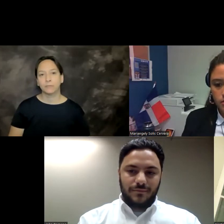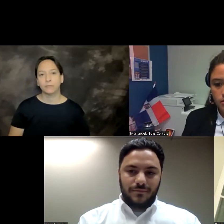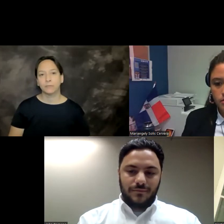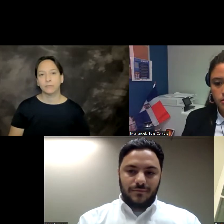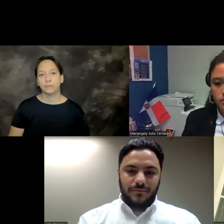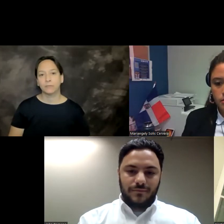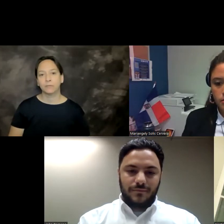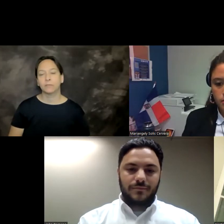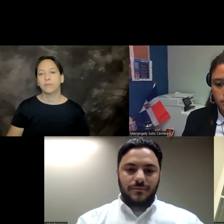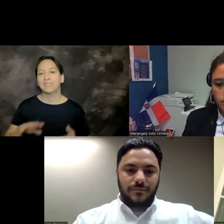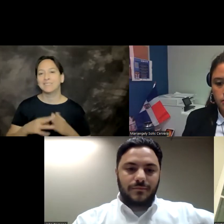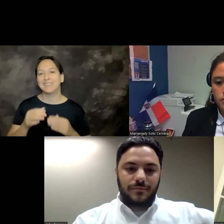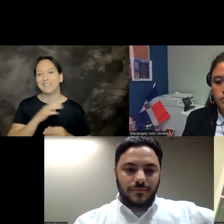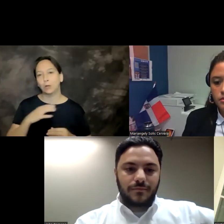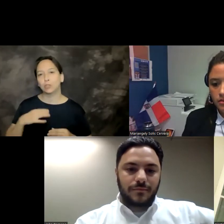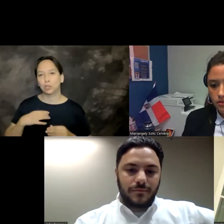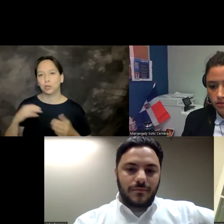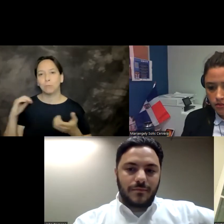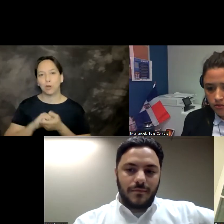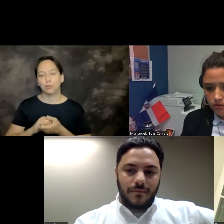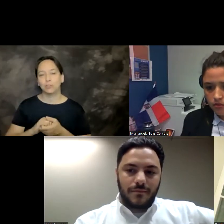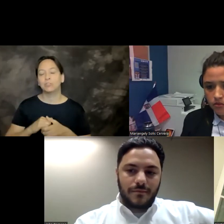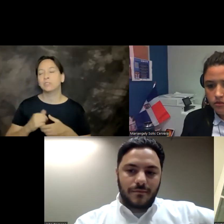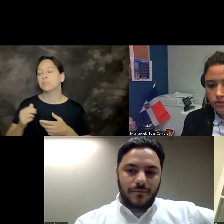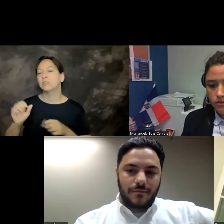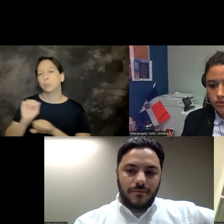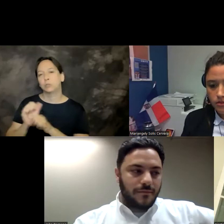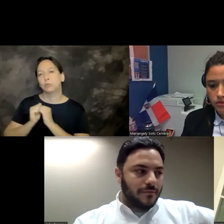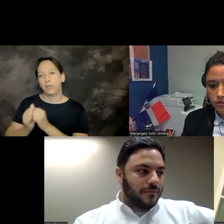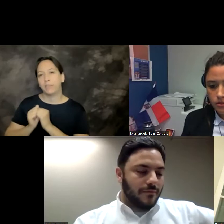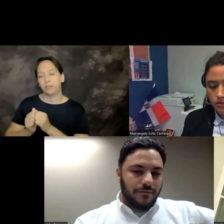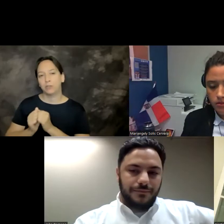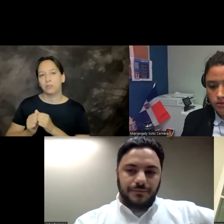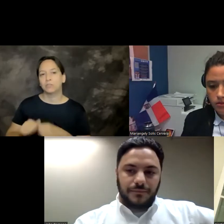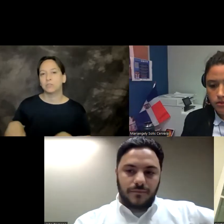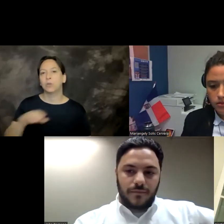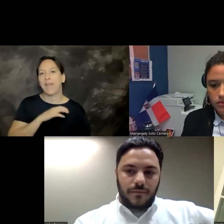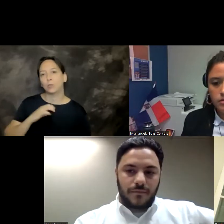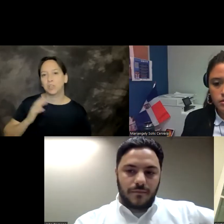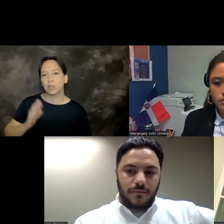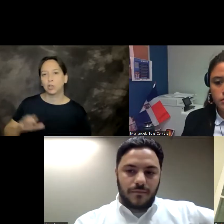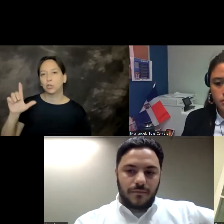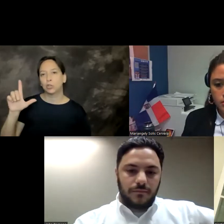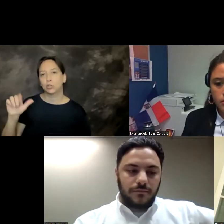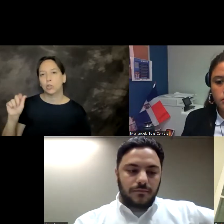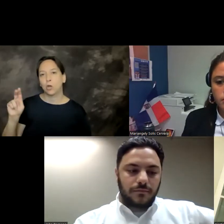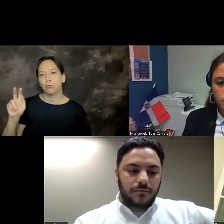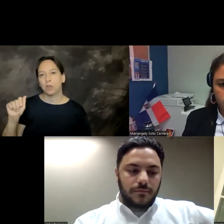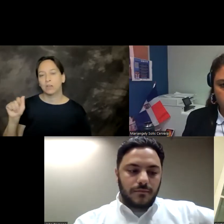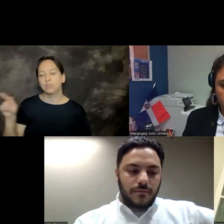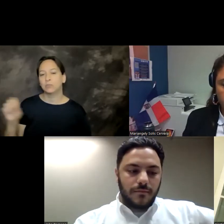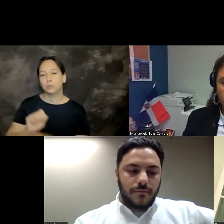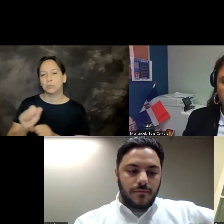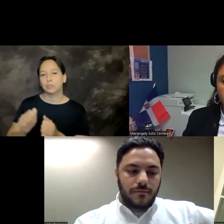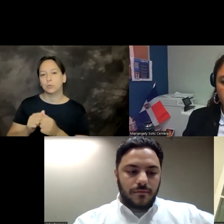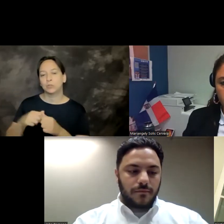city councilor partners to get cards distributed as well. So Councilor Laura, who covers many of the commuter rail stations